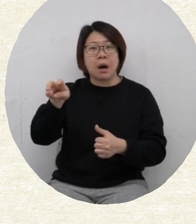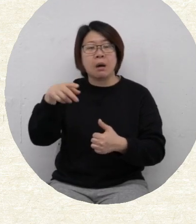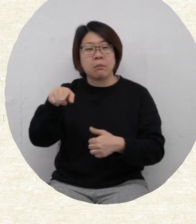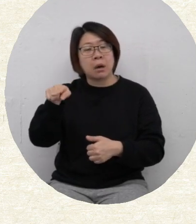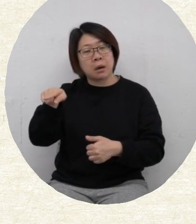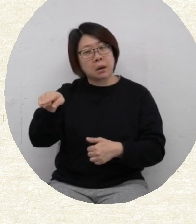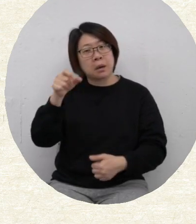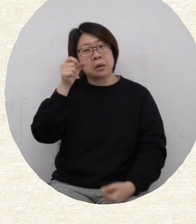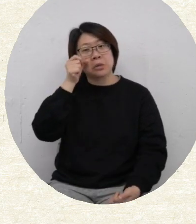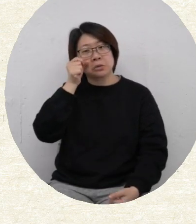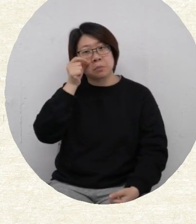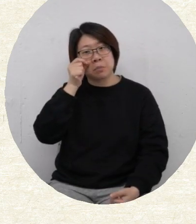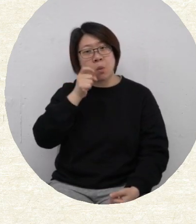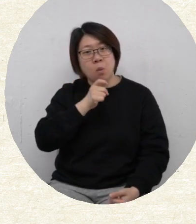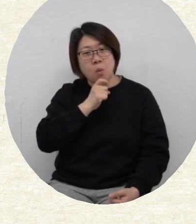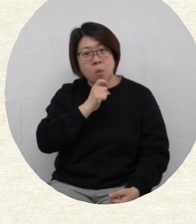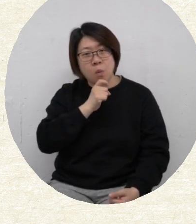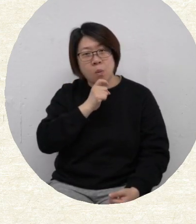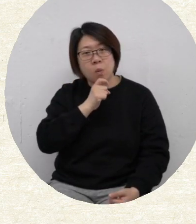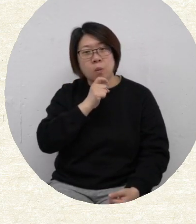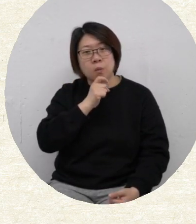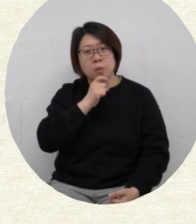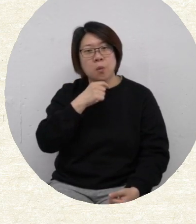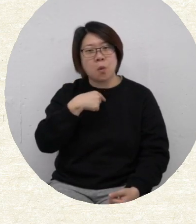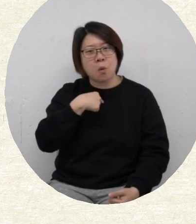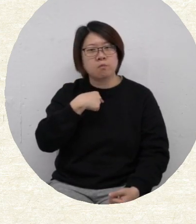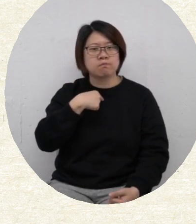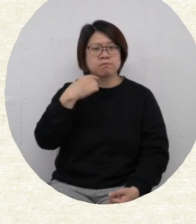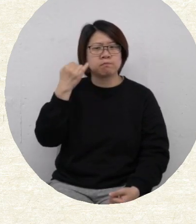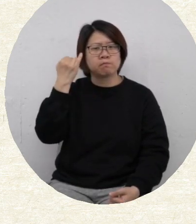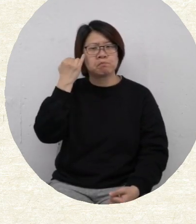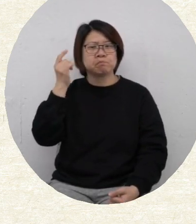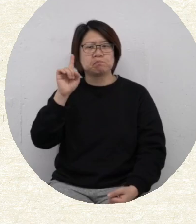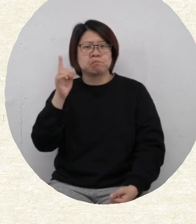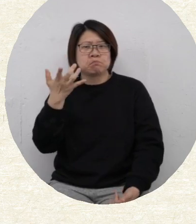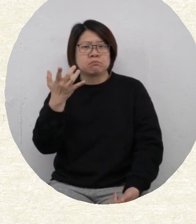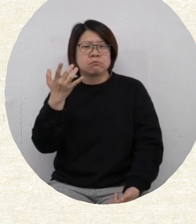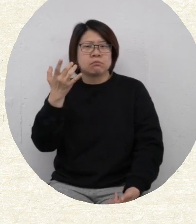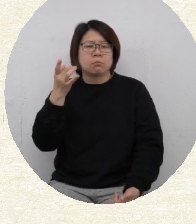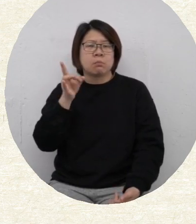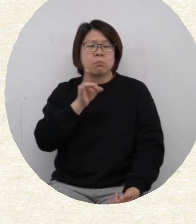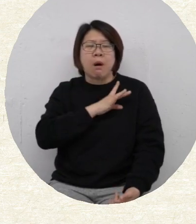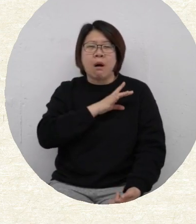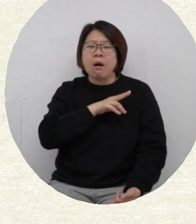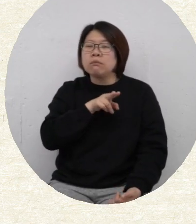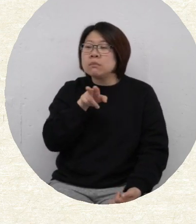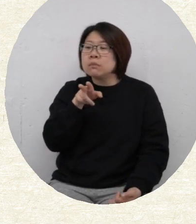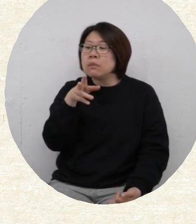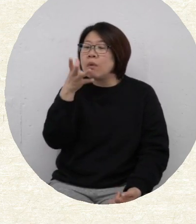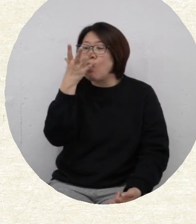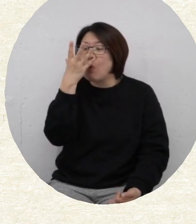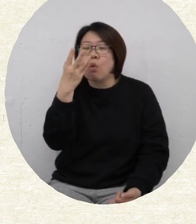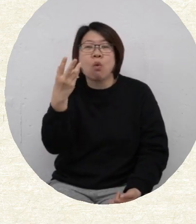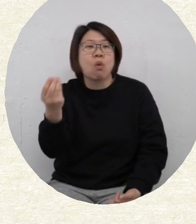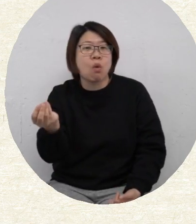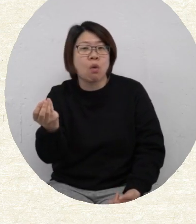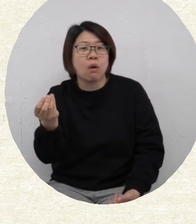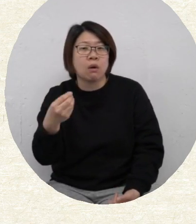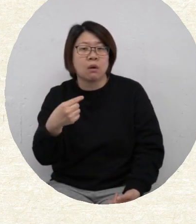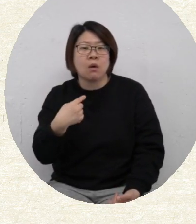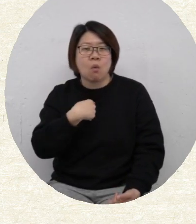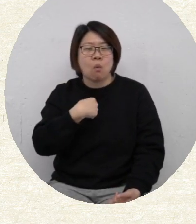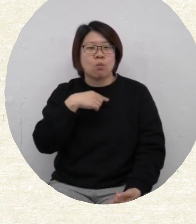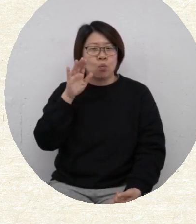start a body of work because I notice something, and then I just kind of make a note of it sometimes for many